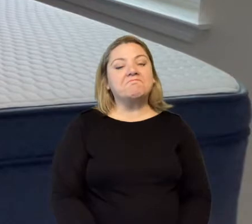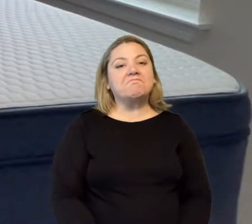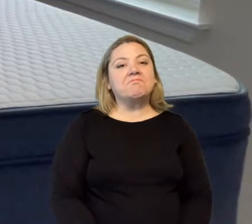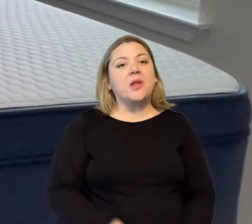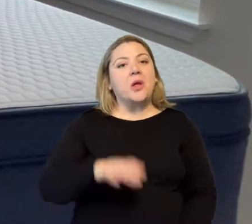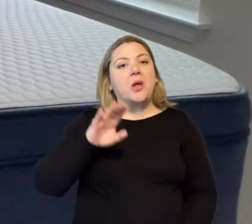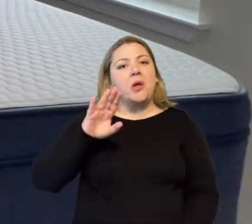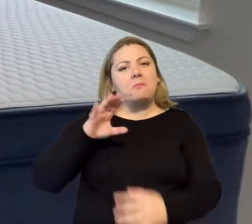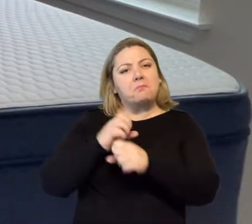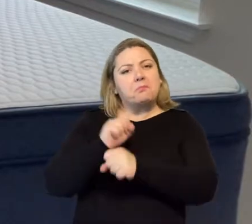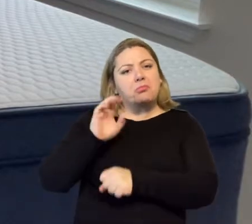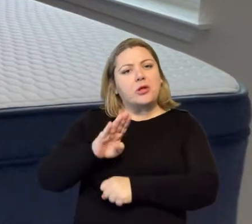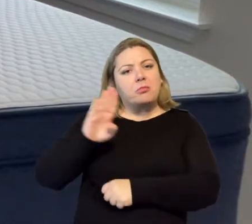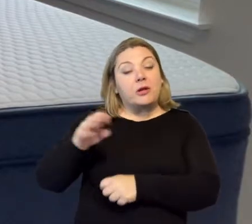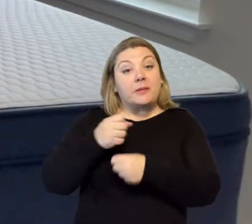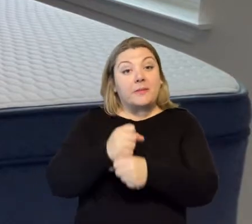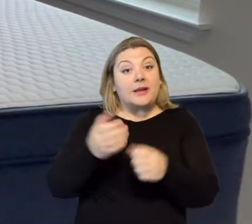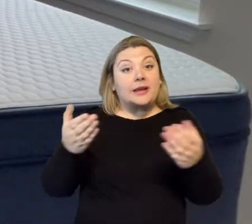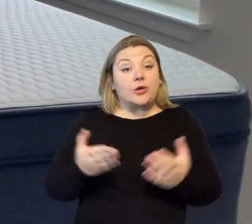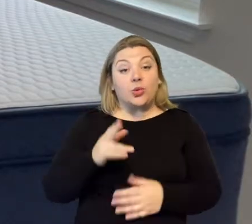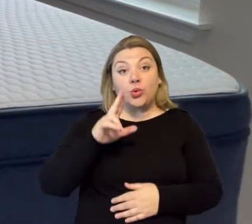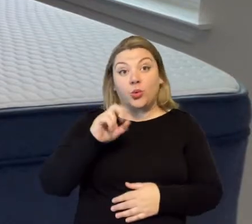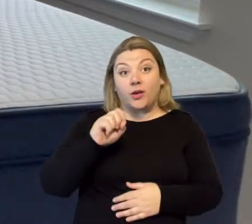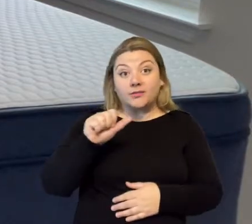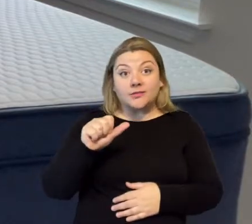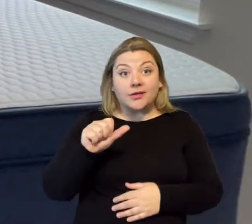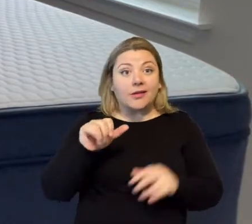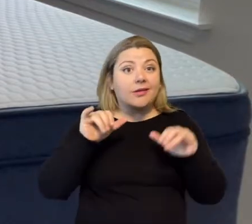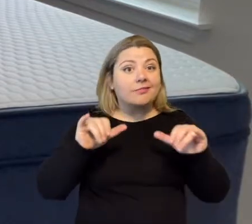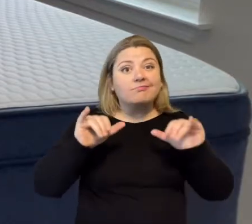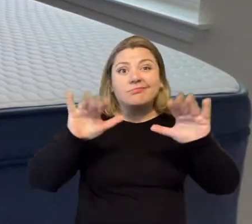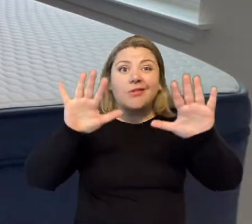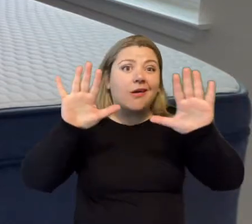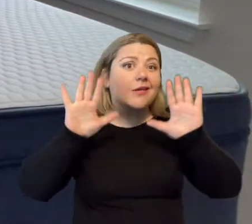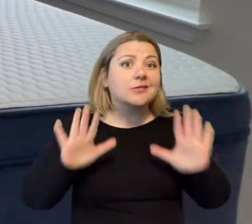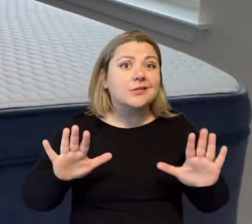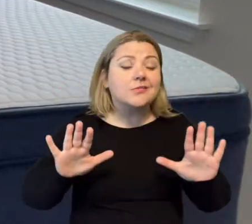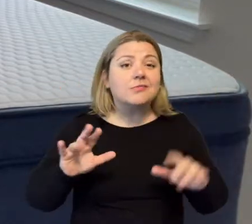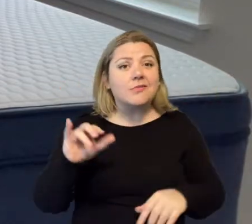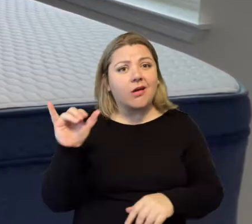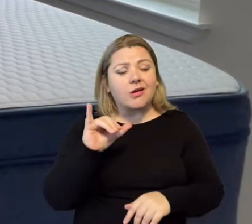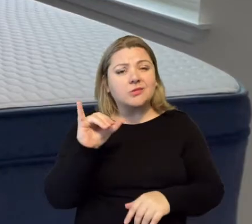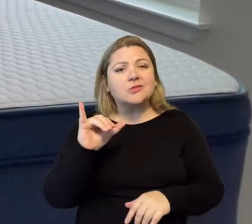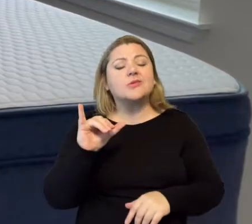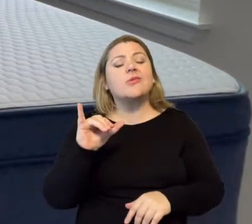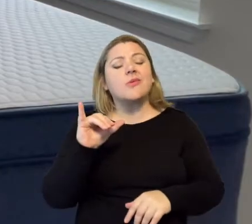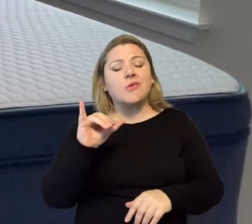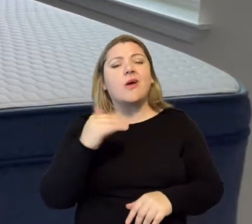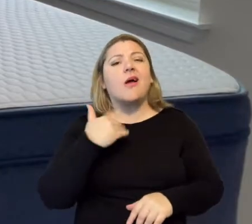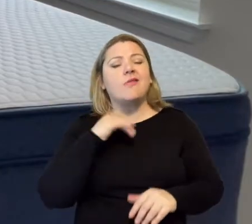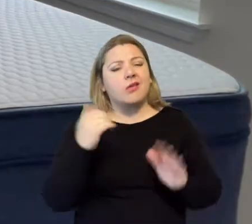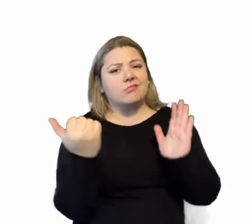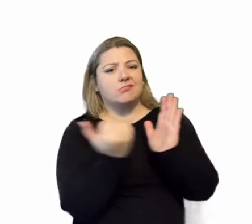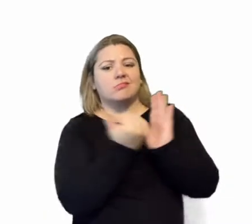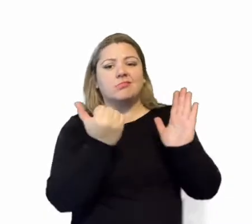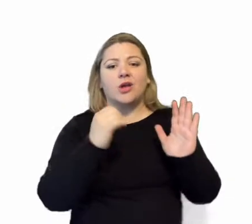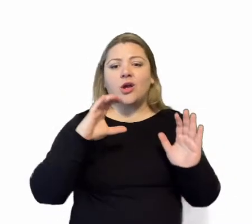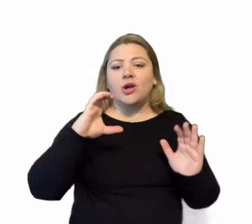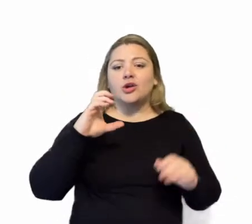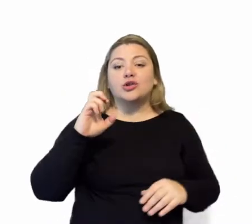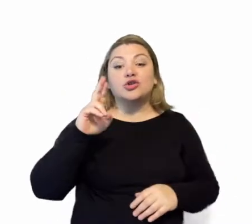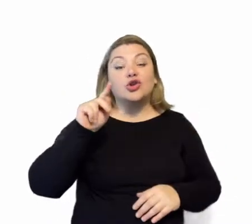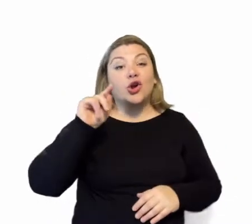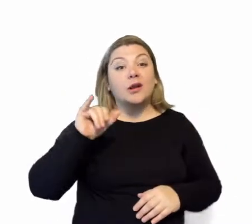So Brooklyn bedding is actually made in the US, which is really awesome. They're also CertaPure US foam.